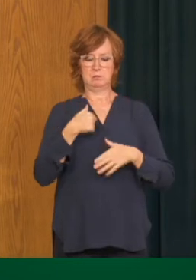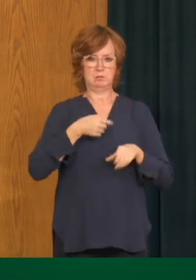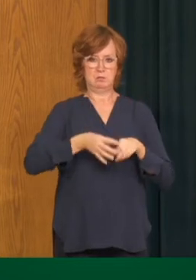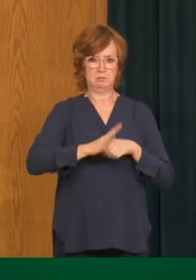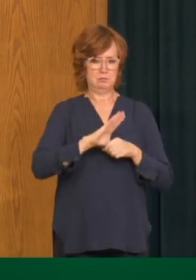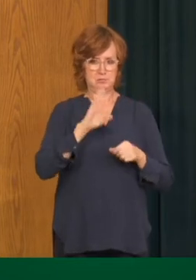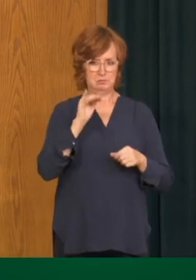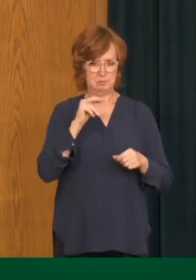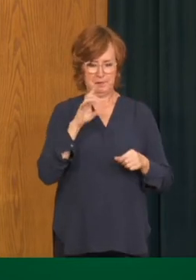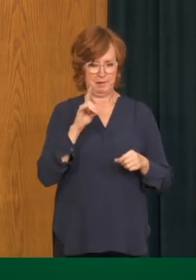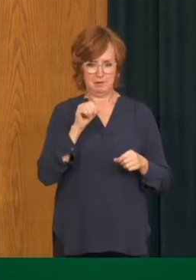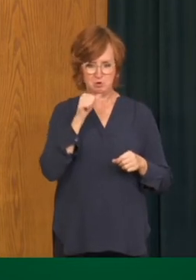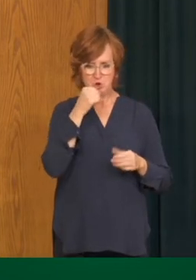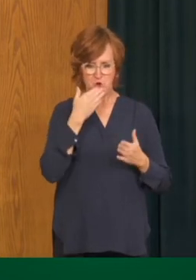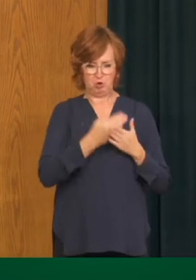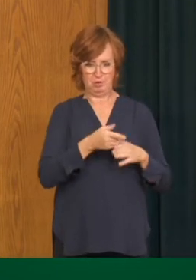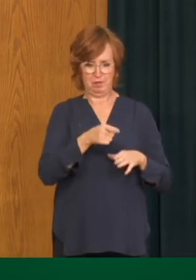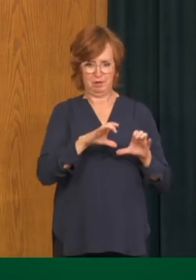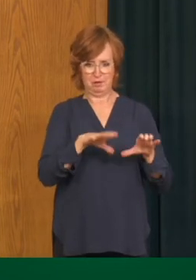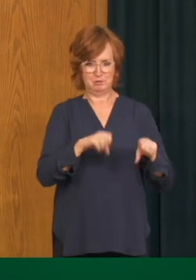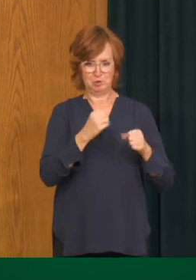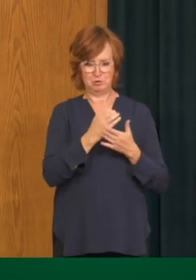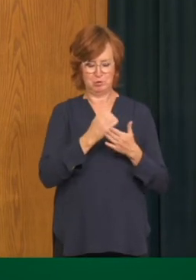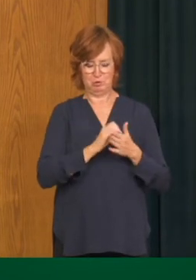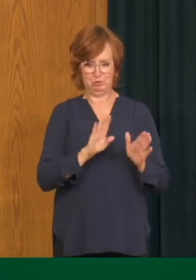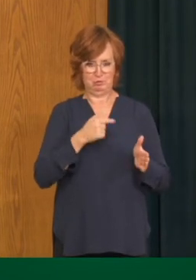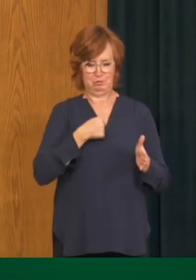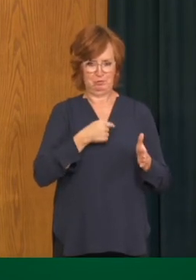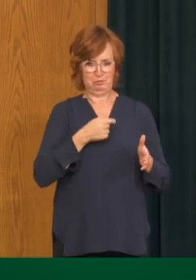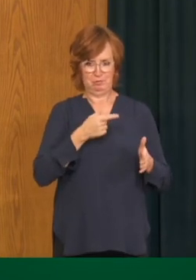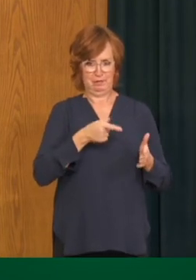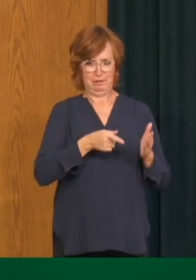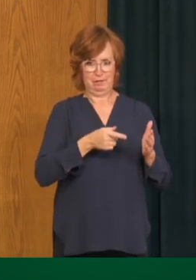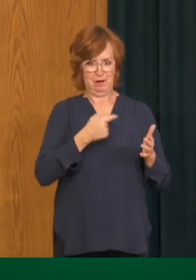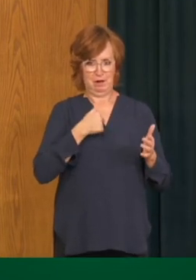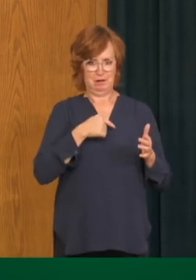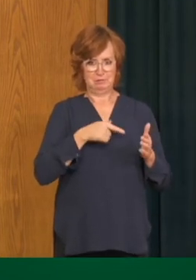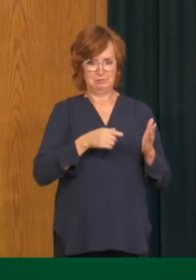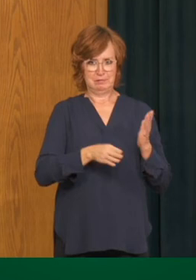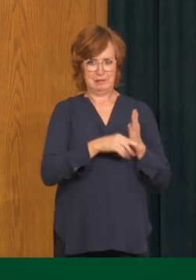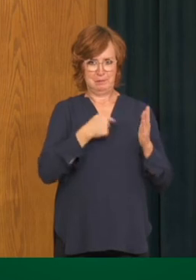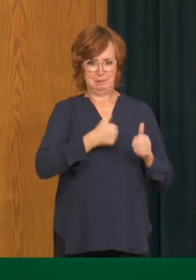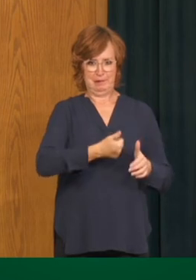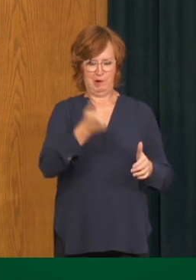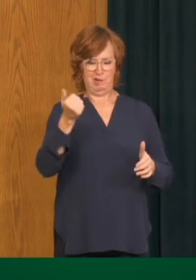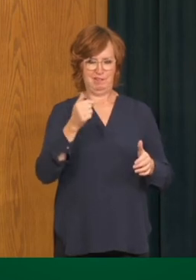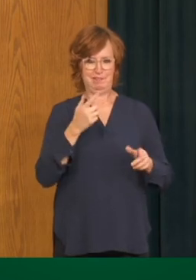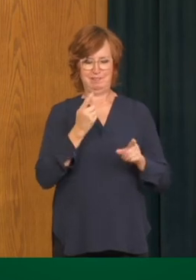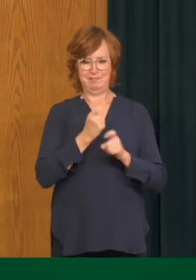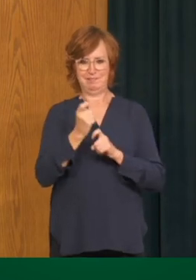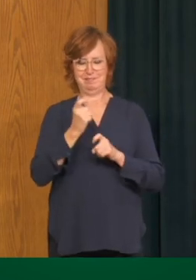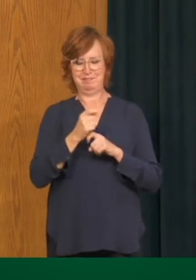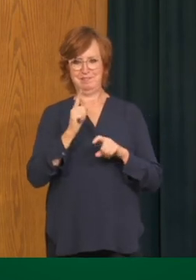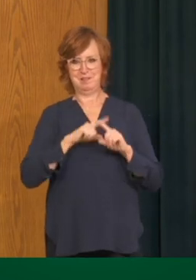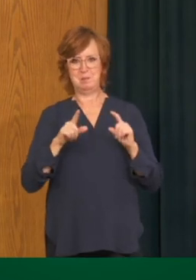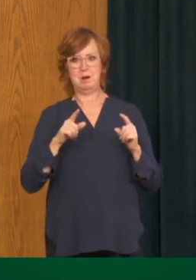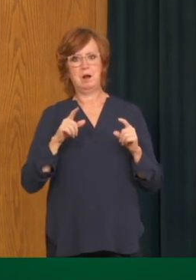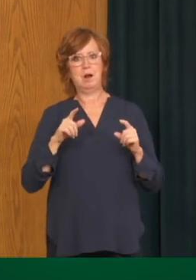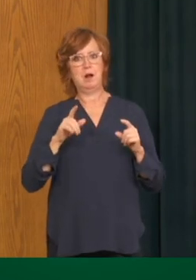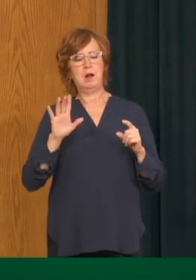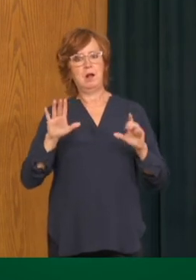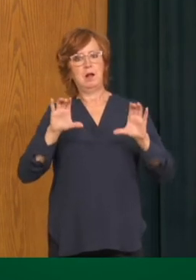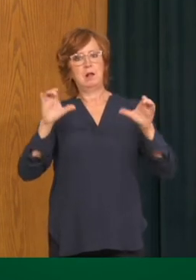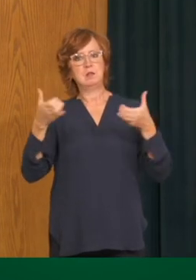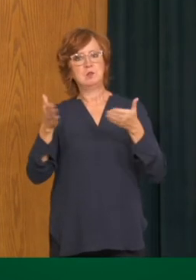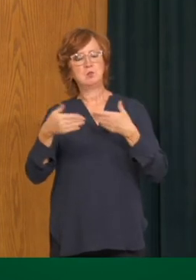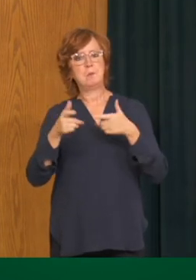very good in band, and I was quickly removed from that class. But there may be a larger number of people in a class like that, for example. But it